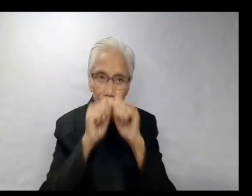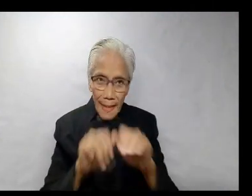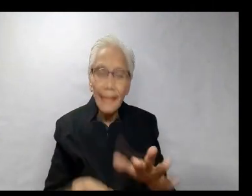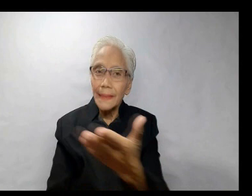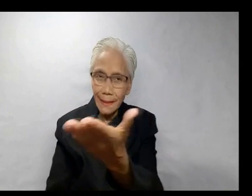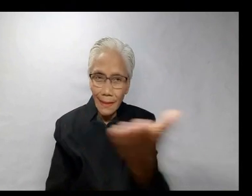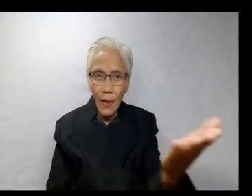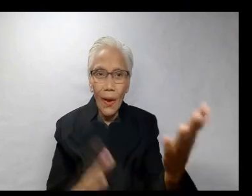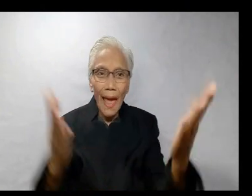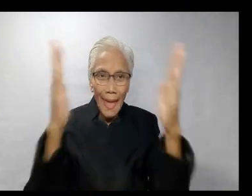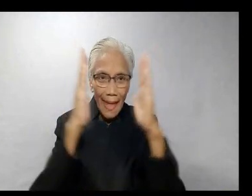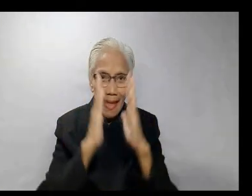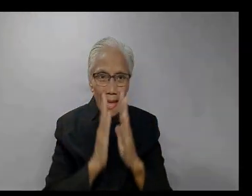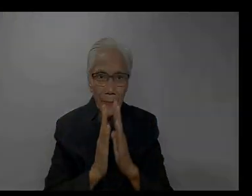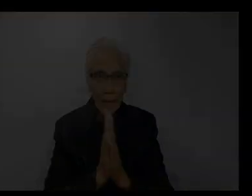all. Amen.